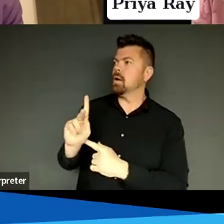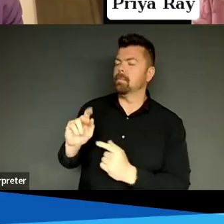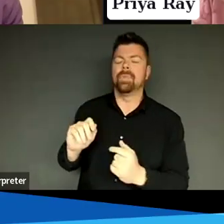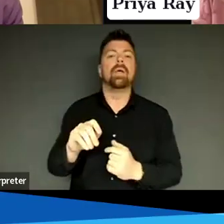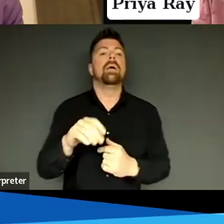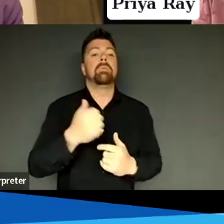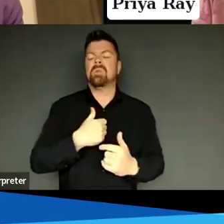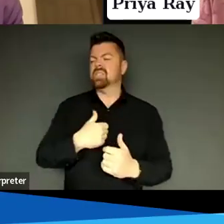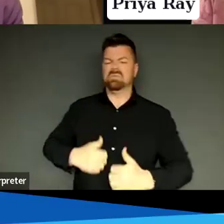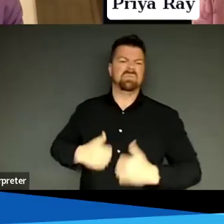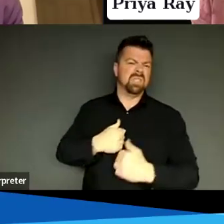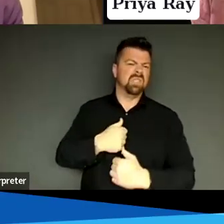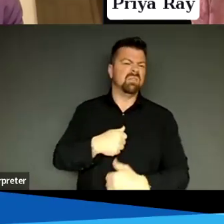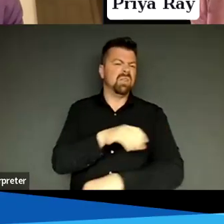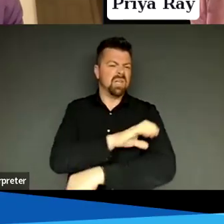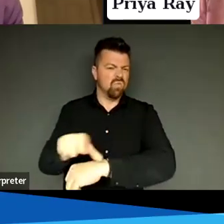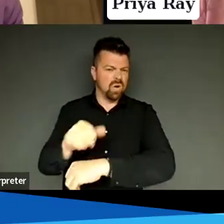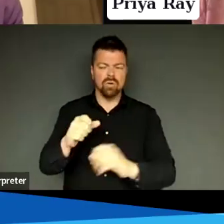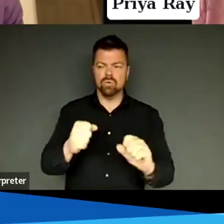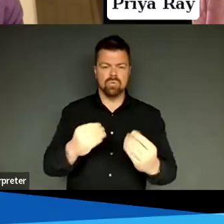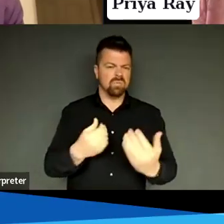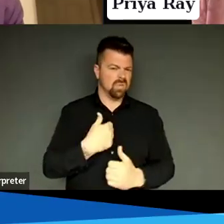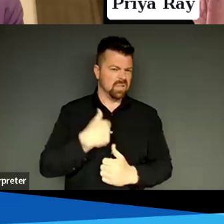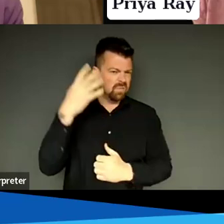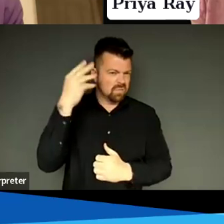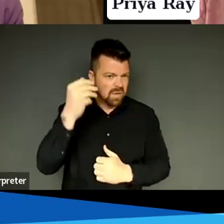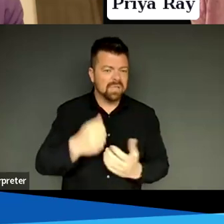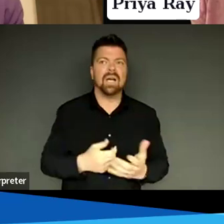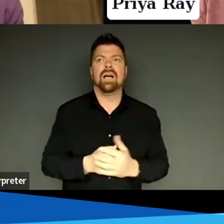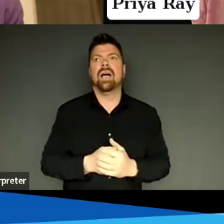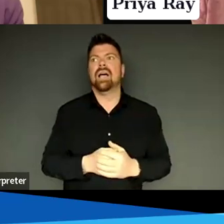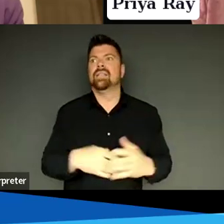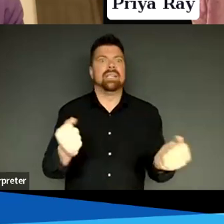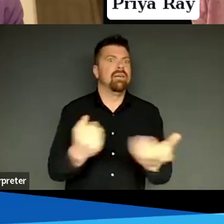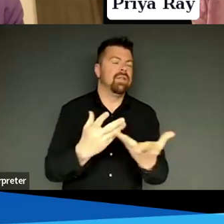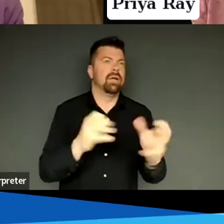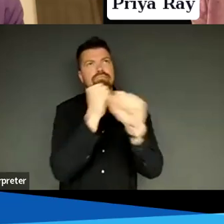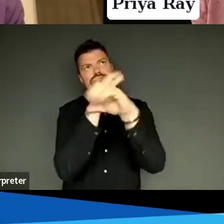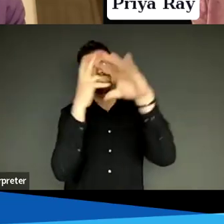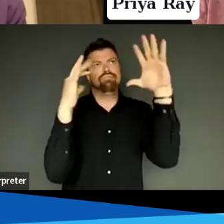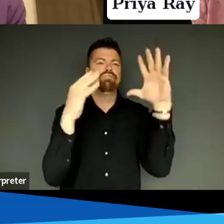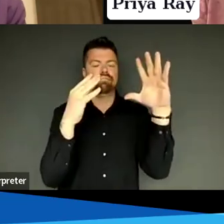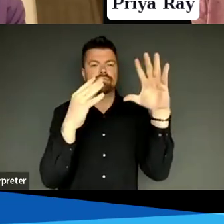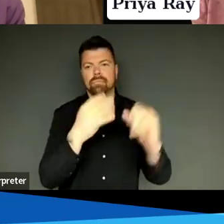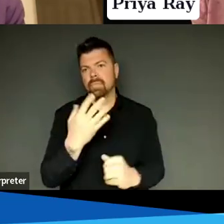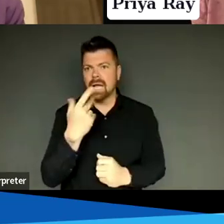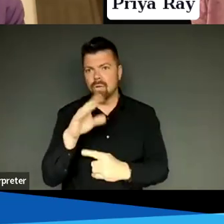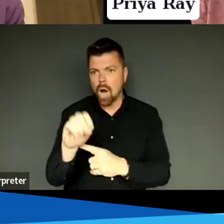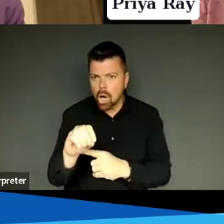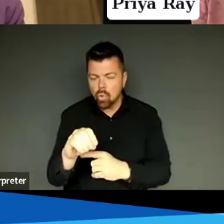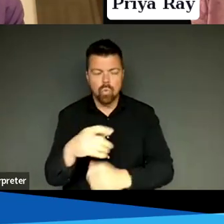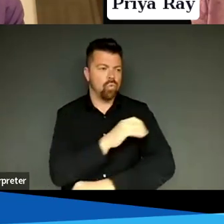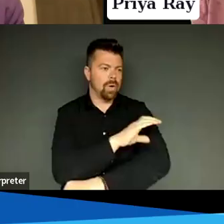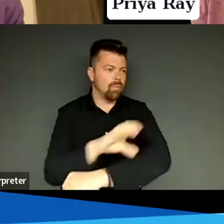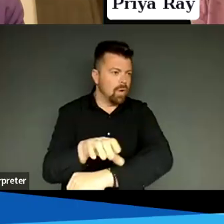Colorado, so being outdoors is all about Colorado. Everything here is